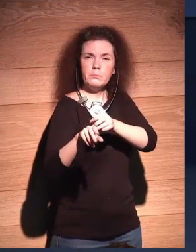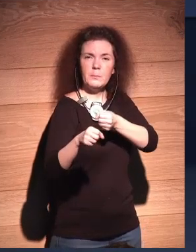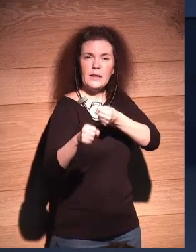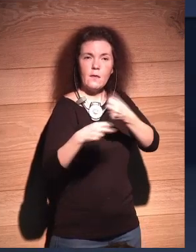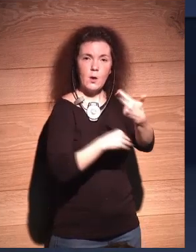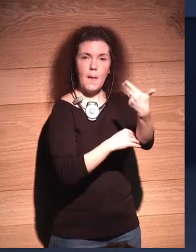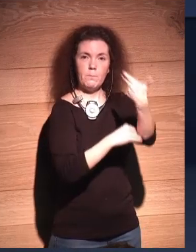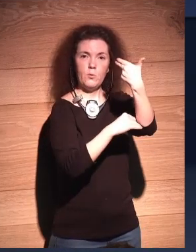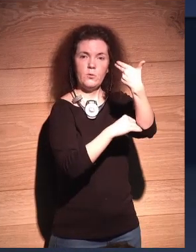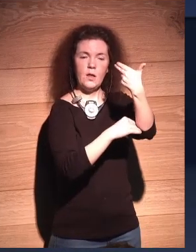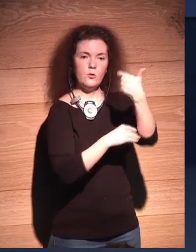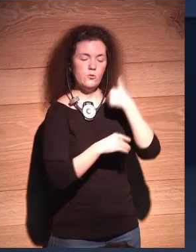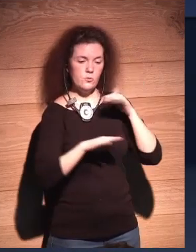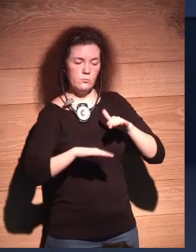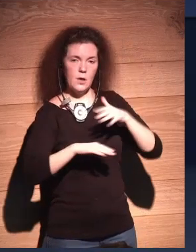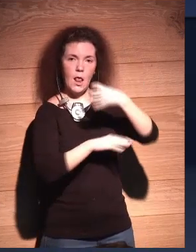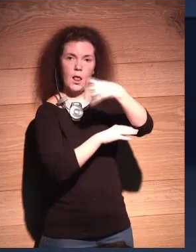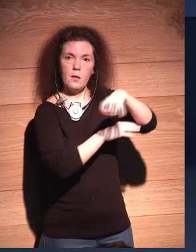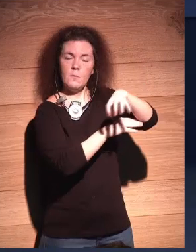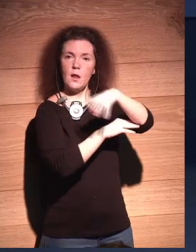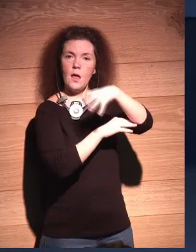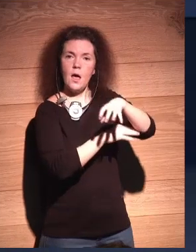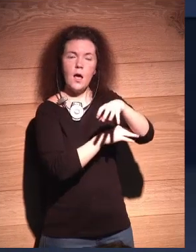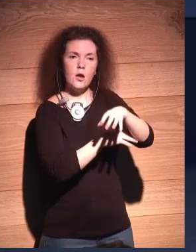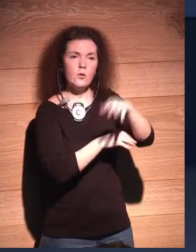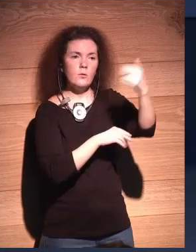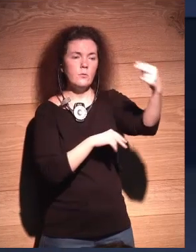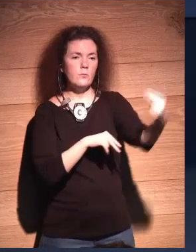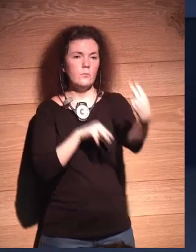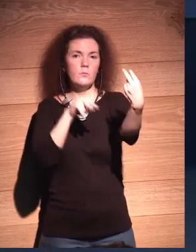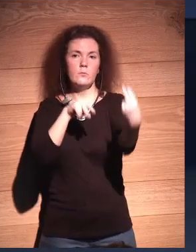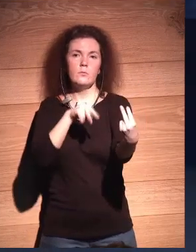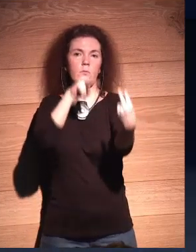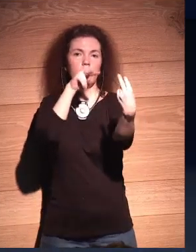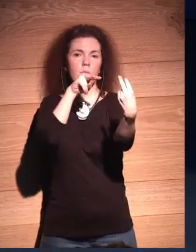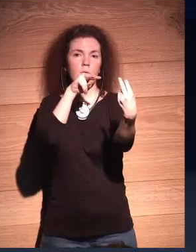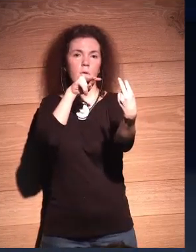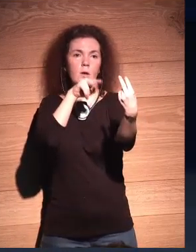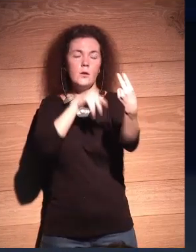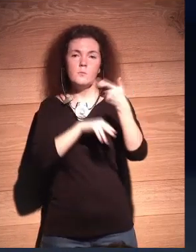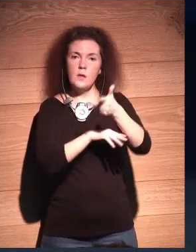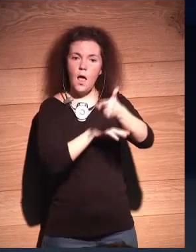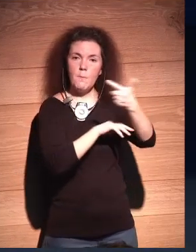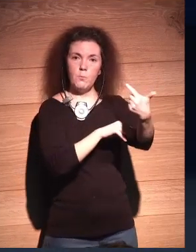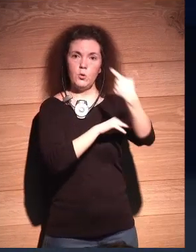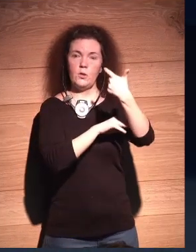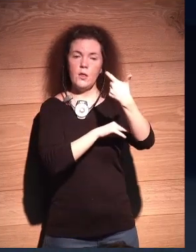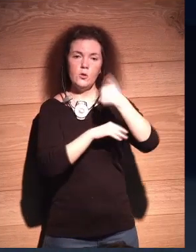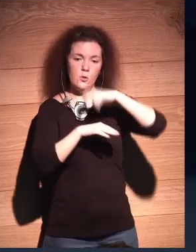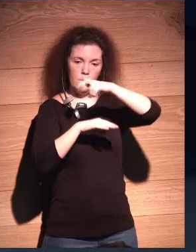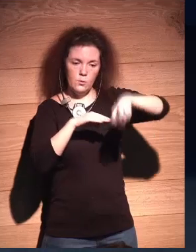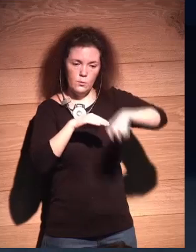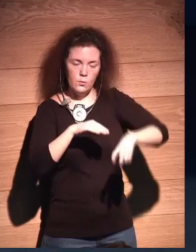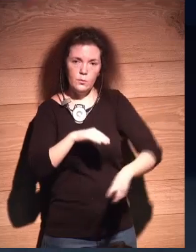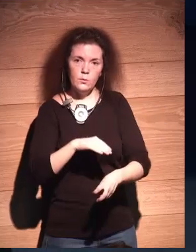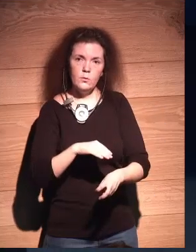he's in the guard tower of the prison. We're looking at each other, and I was like, okay. So I came down. I said to the curators, what we're going to do is a work